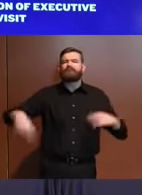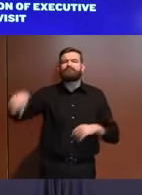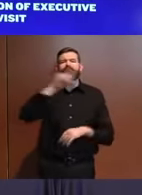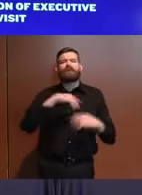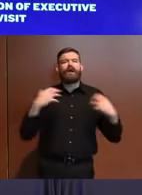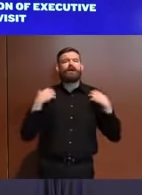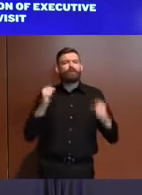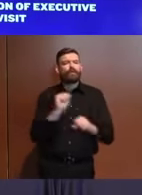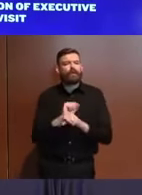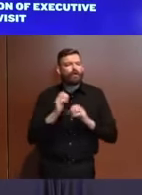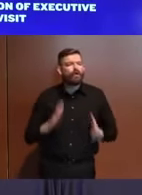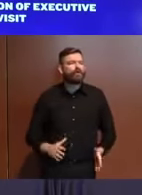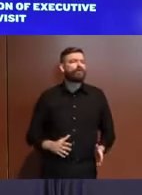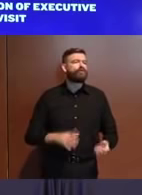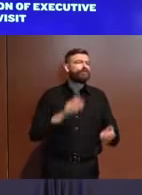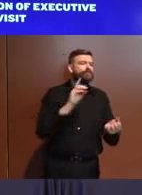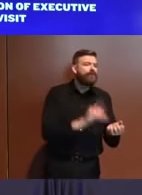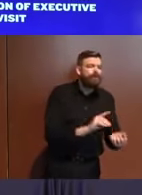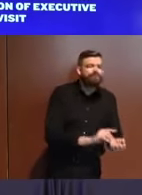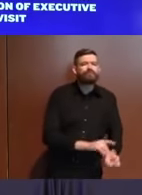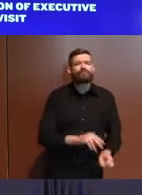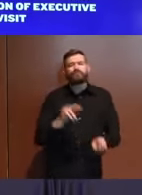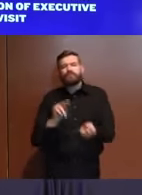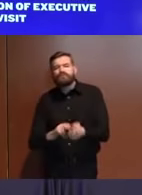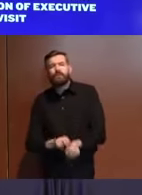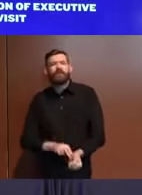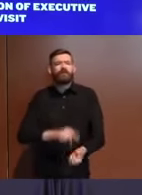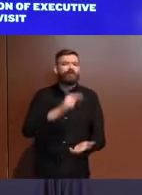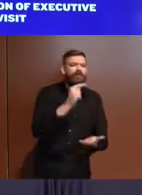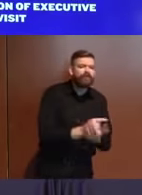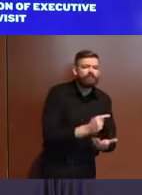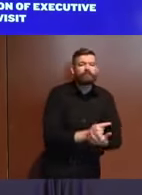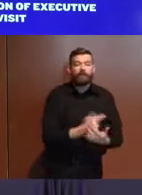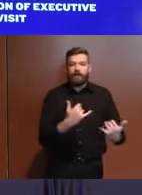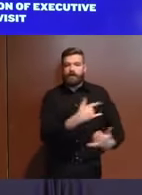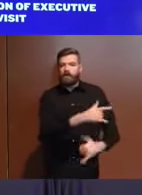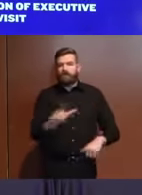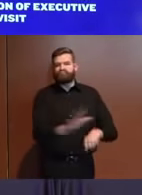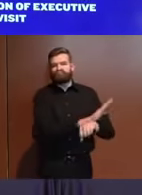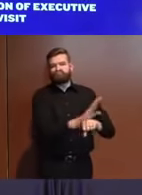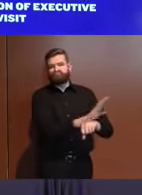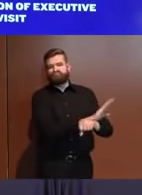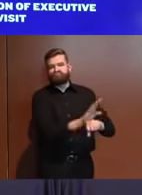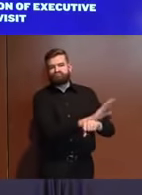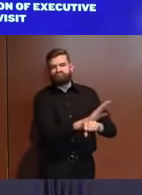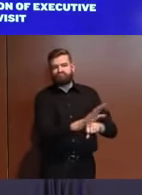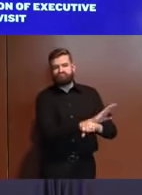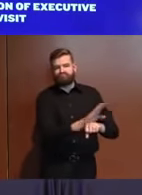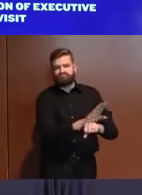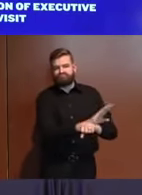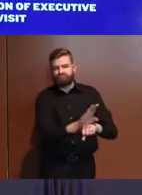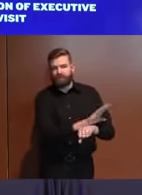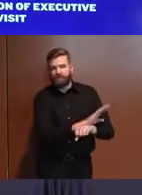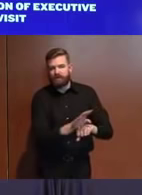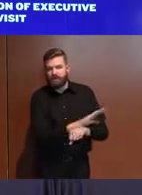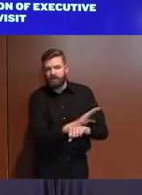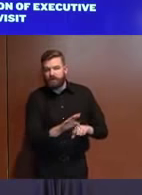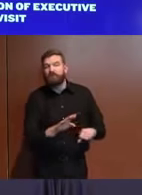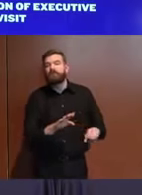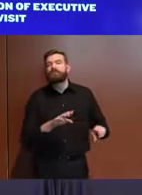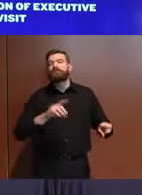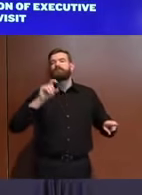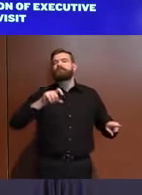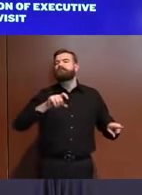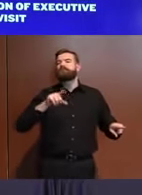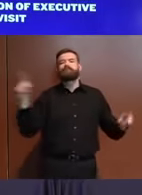nurses and everyone in between, and they have enough on their plates, and we know we need to call for experienced backup. We need to go to the bullpen,